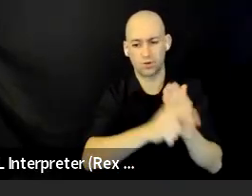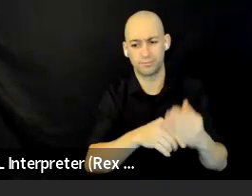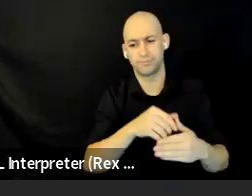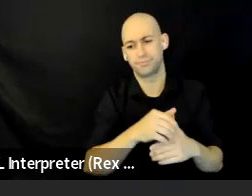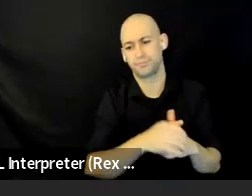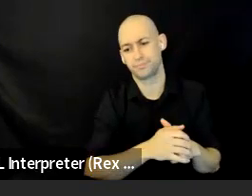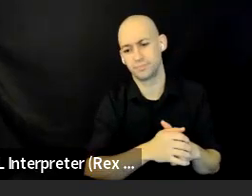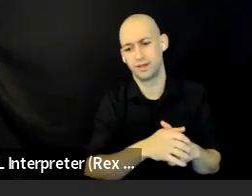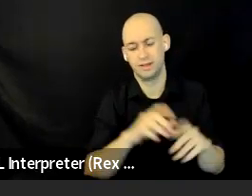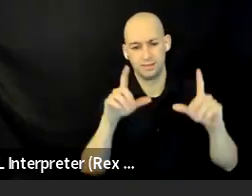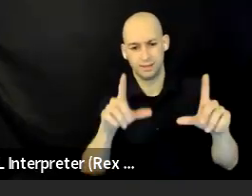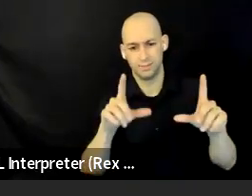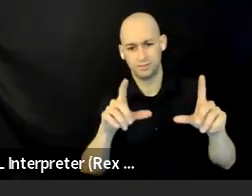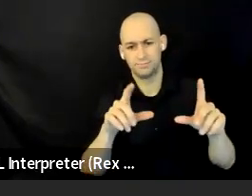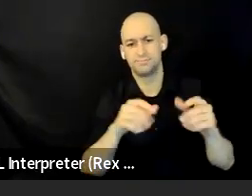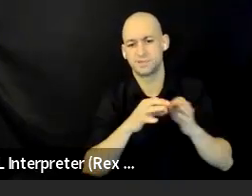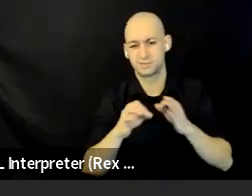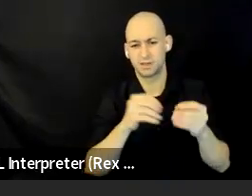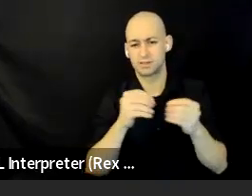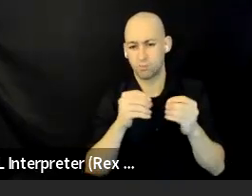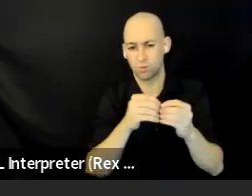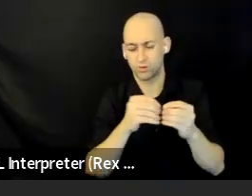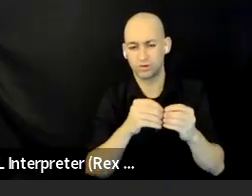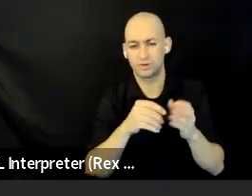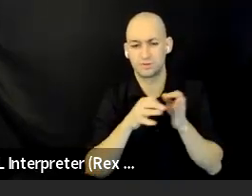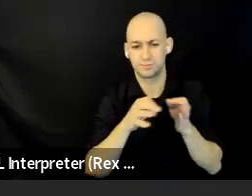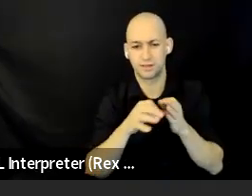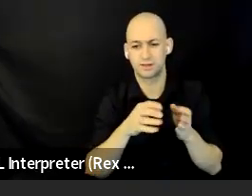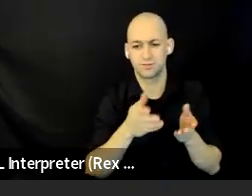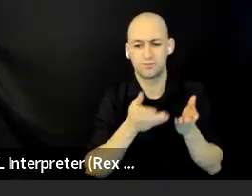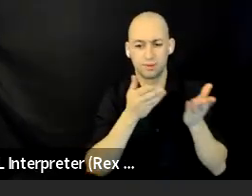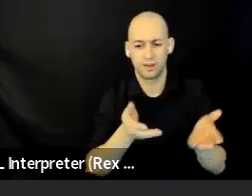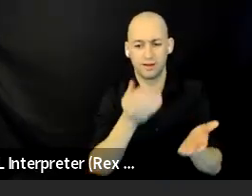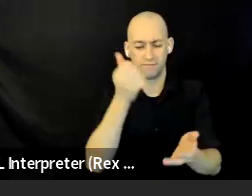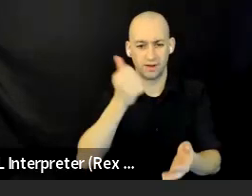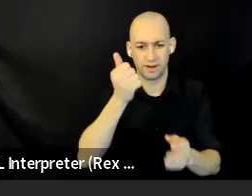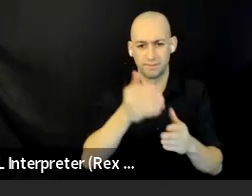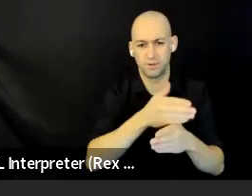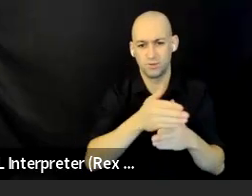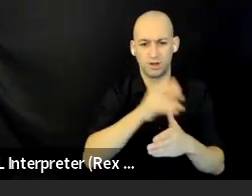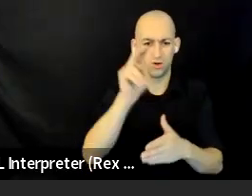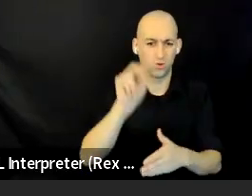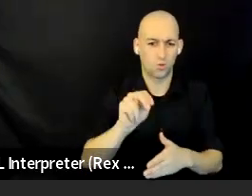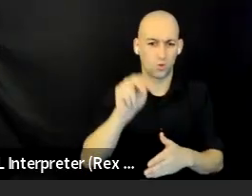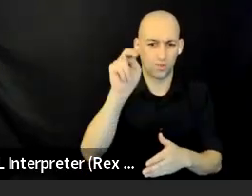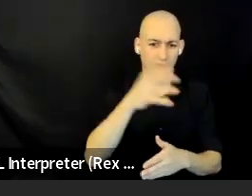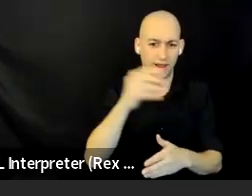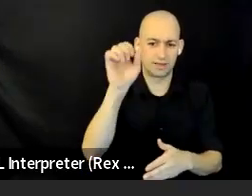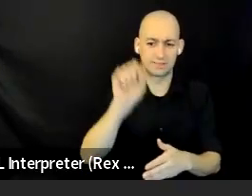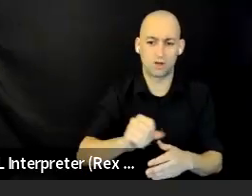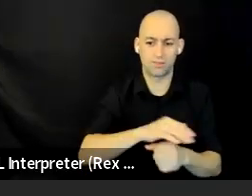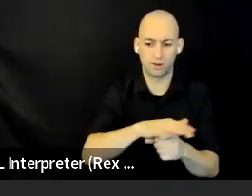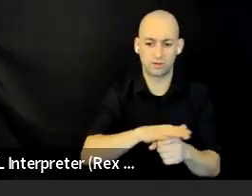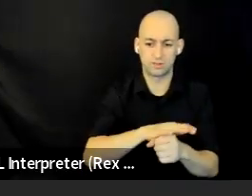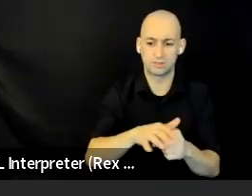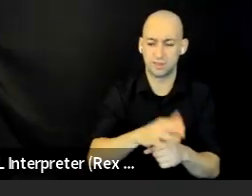This table expands upon the previous slide by illustrating the percentage of recommended funding between North and South regions. Of the 15 recommended projects,